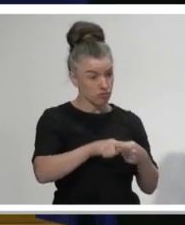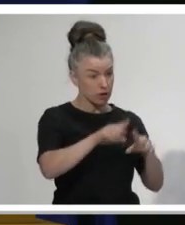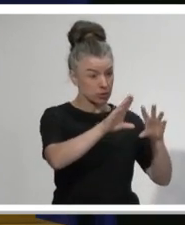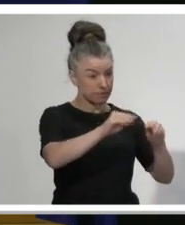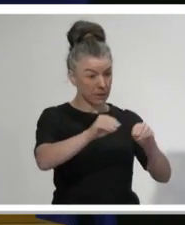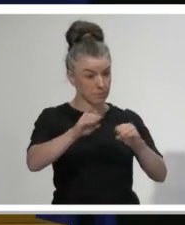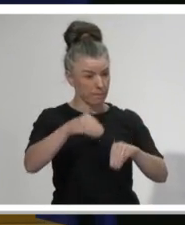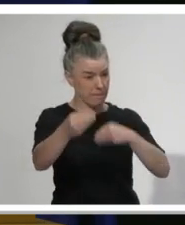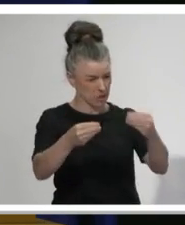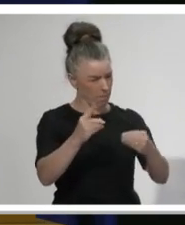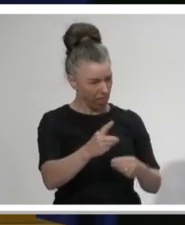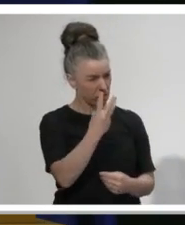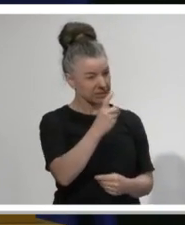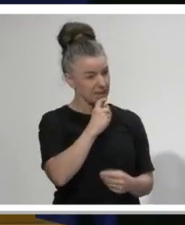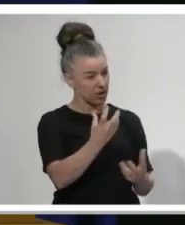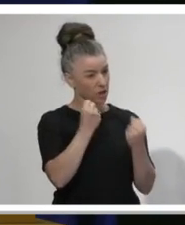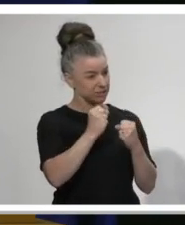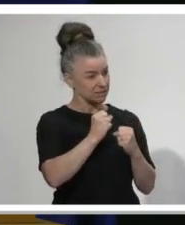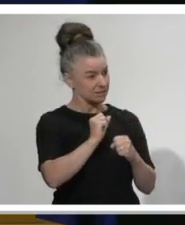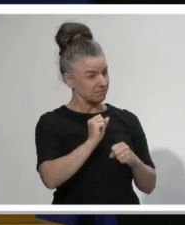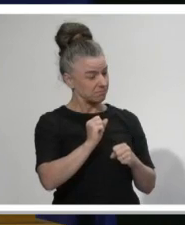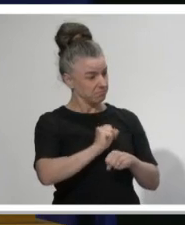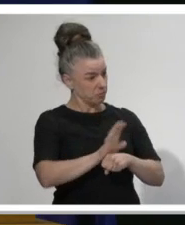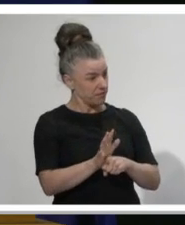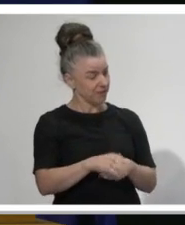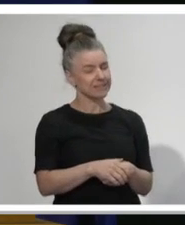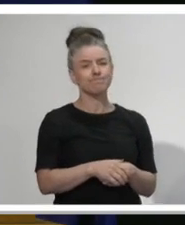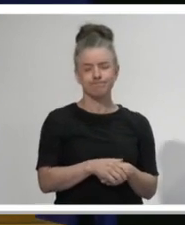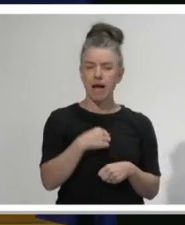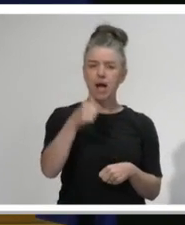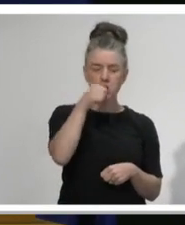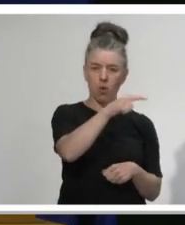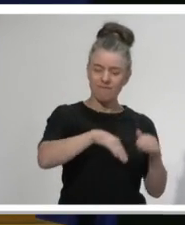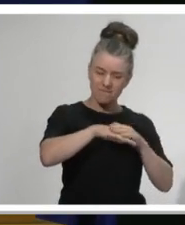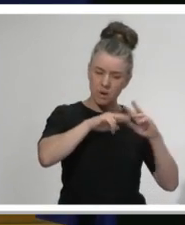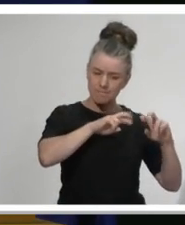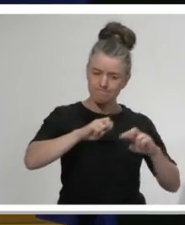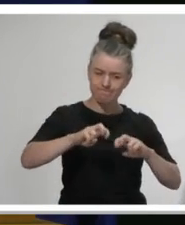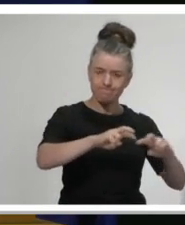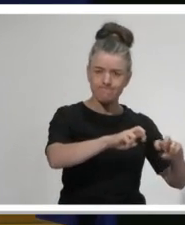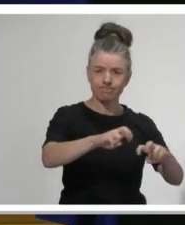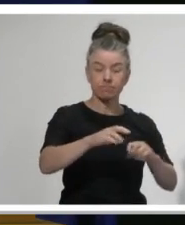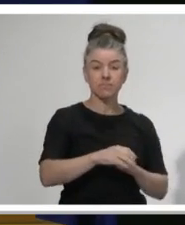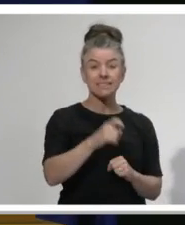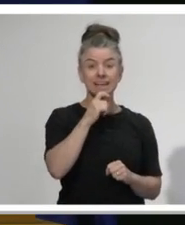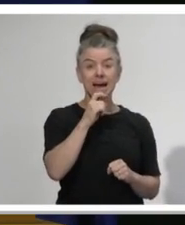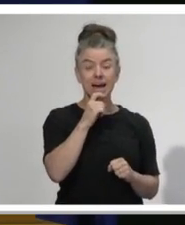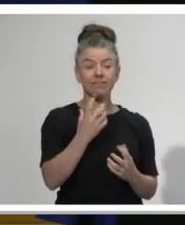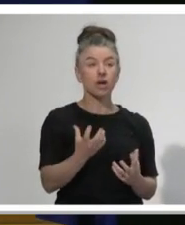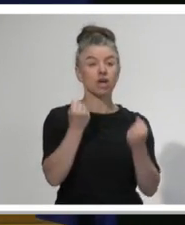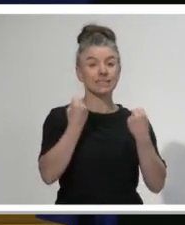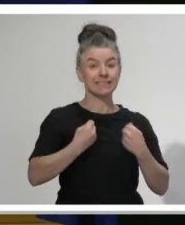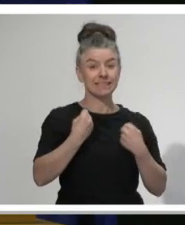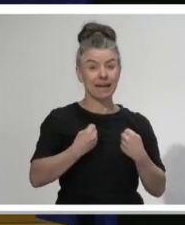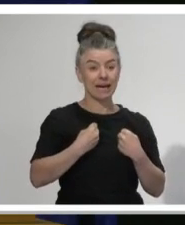been infected? Well, because they're investigating it thoroughly, and the staff who were infected, we still don't know the source of